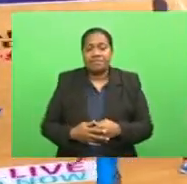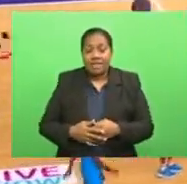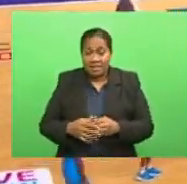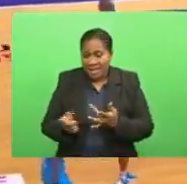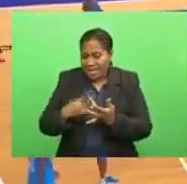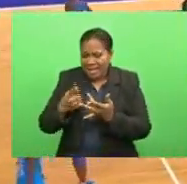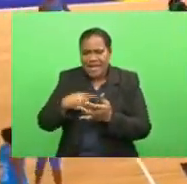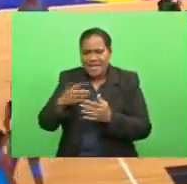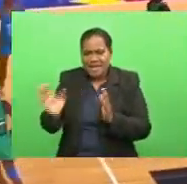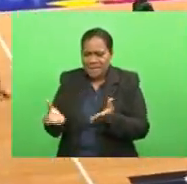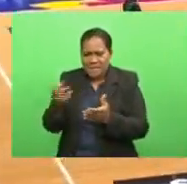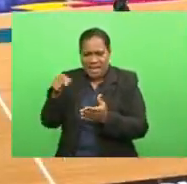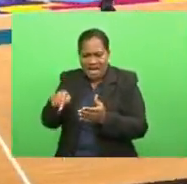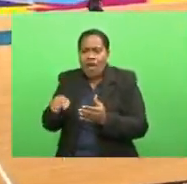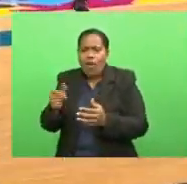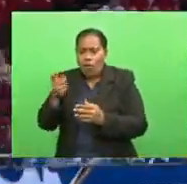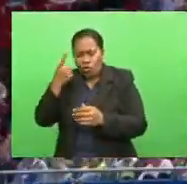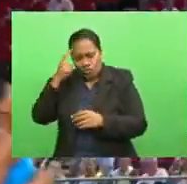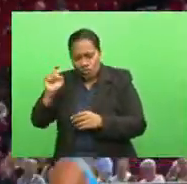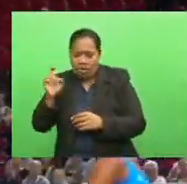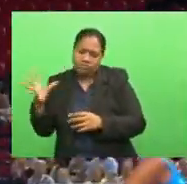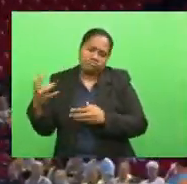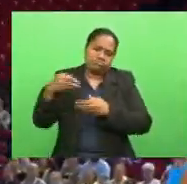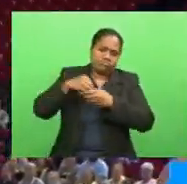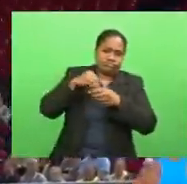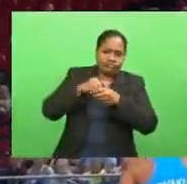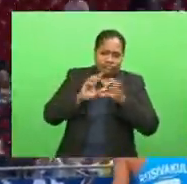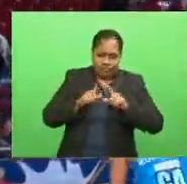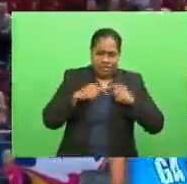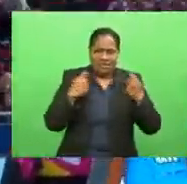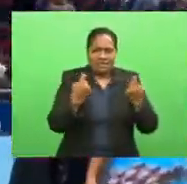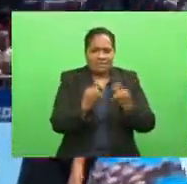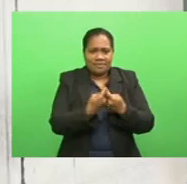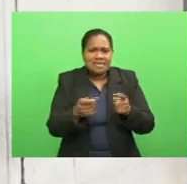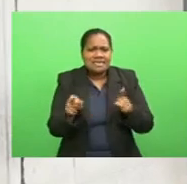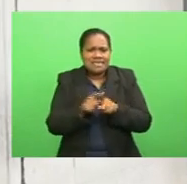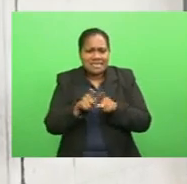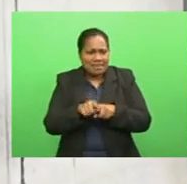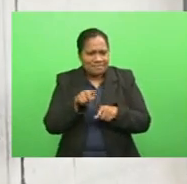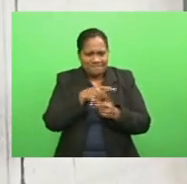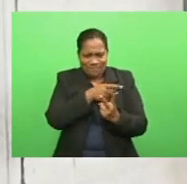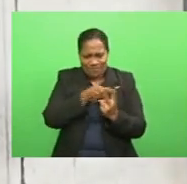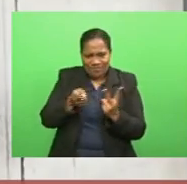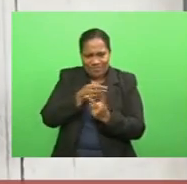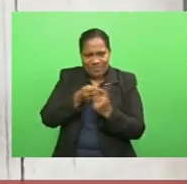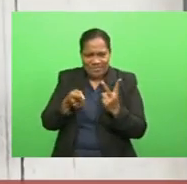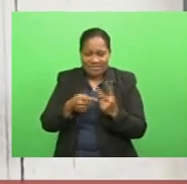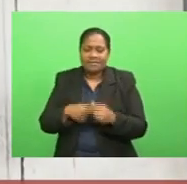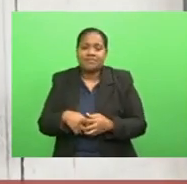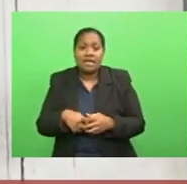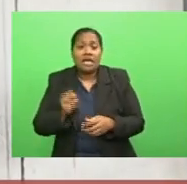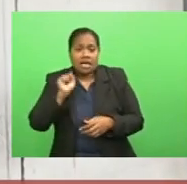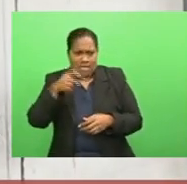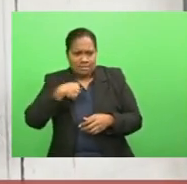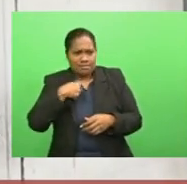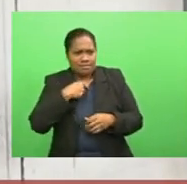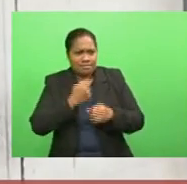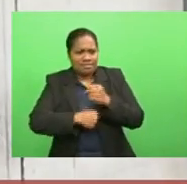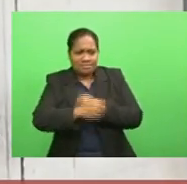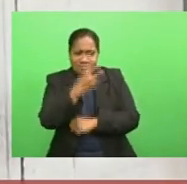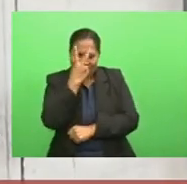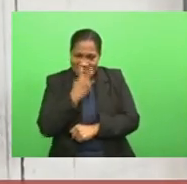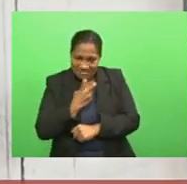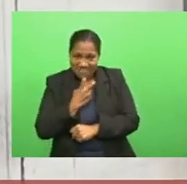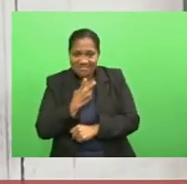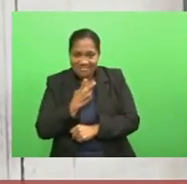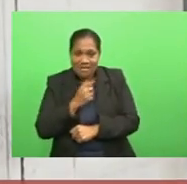also called back to the squad, shares the same sentiments as Wangatambu. Yes, I'm getting old, and as long as